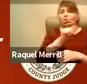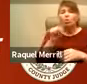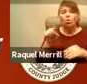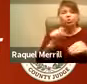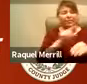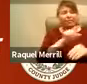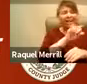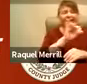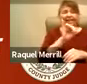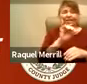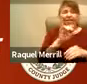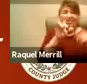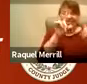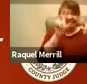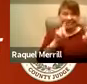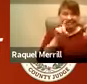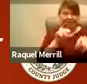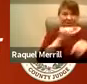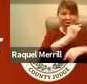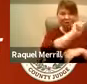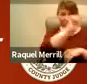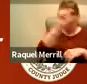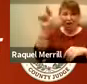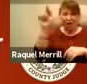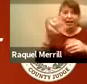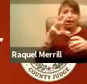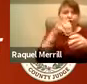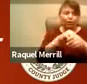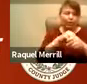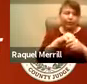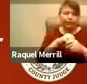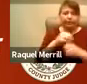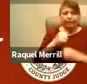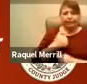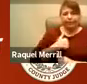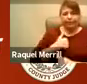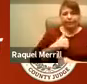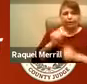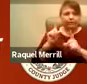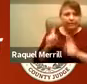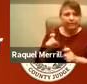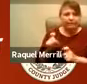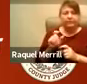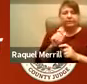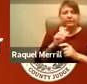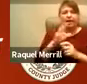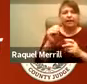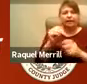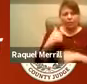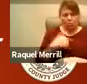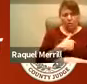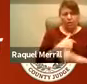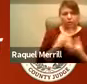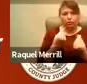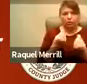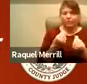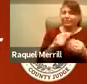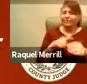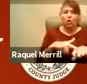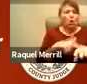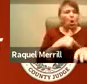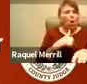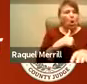because a lot of the tests that are out there, including the ones that the military and that we do, were just taking